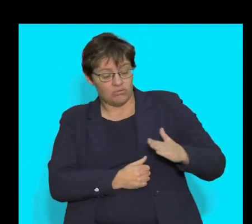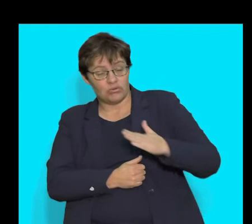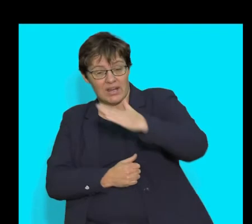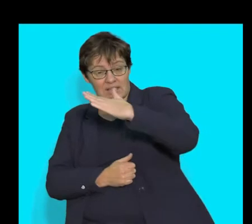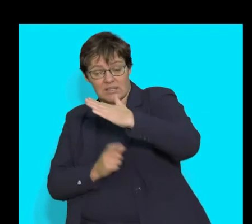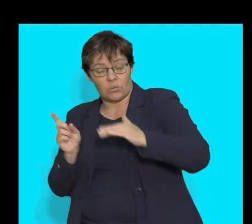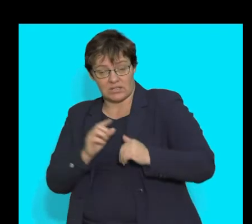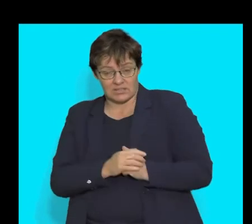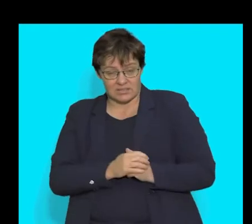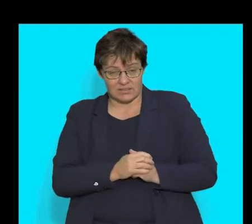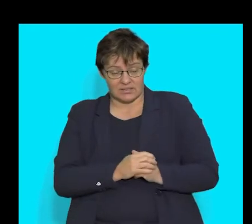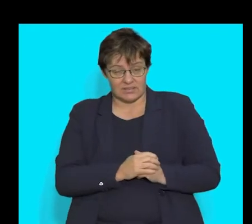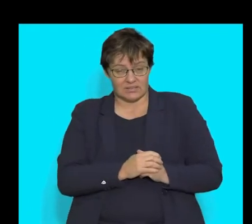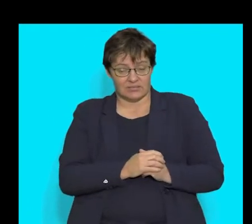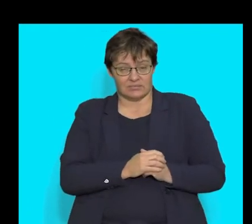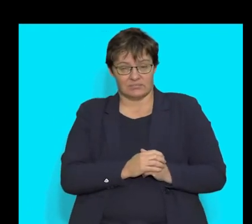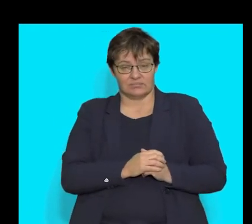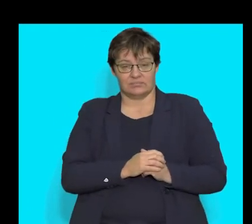here? This gradient